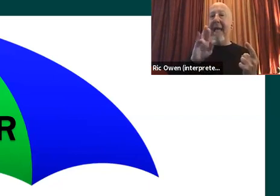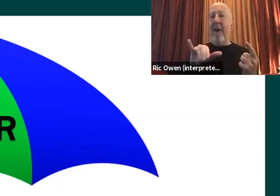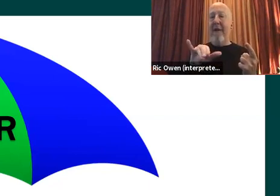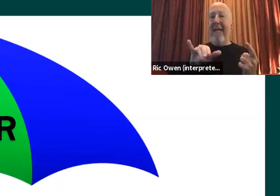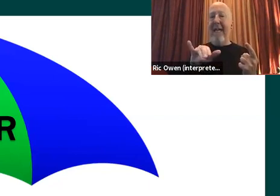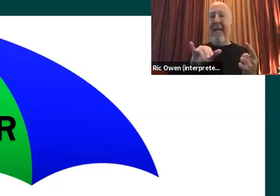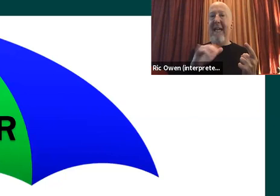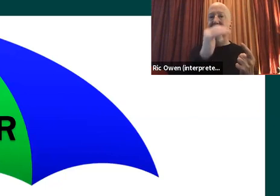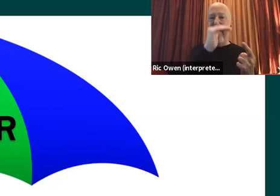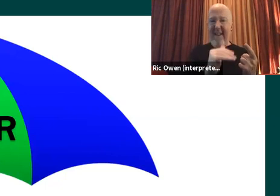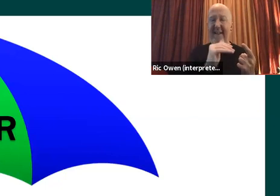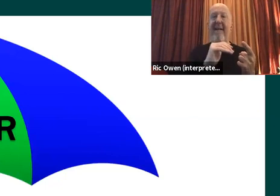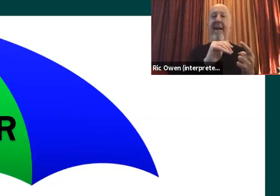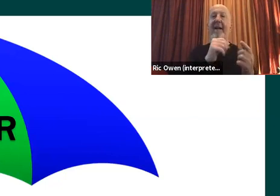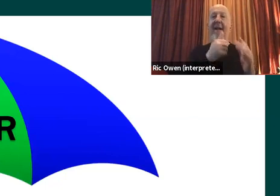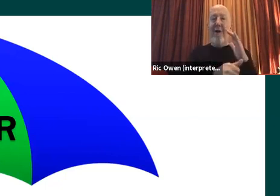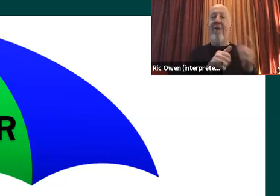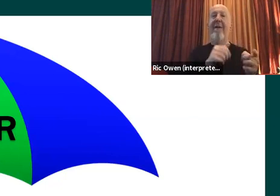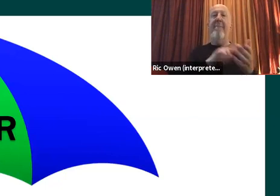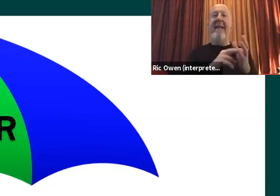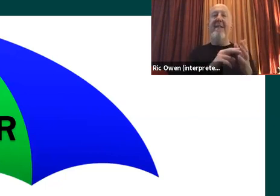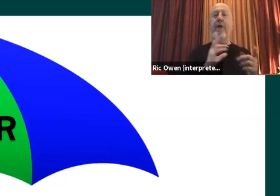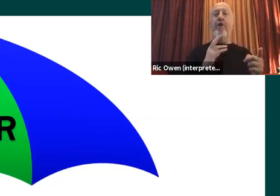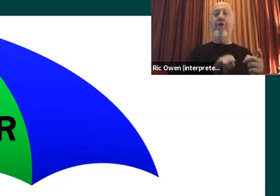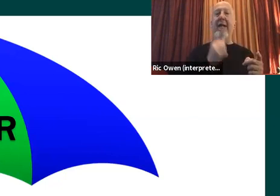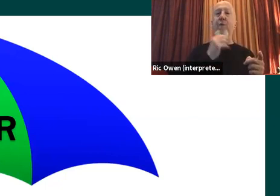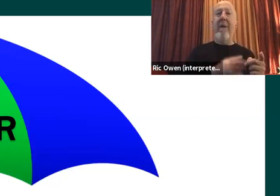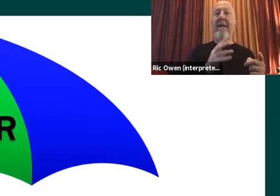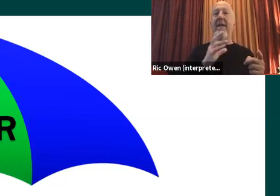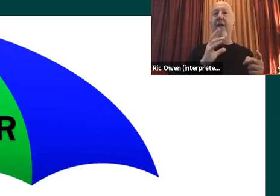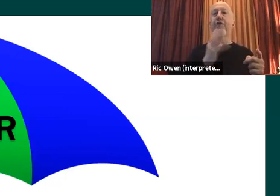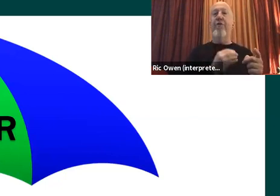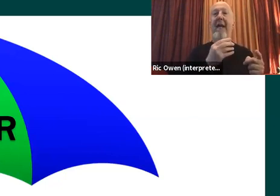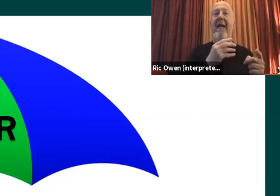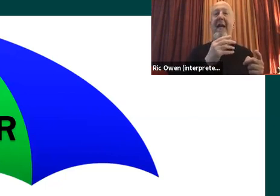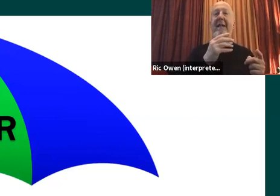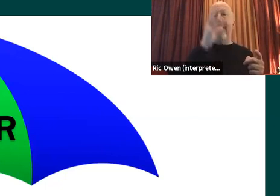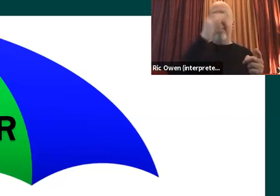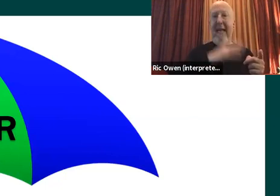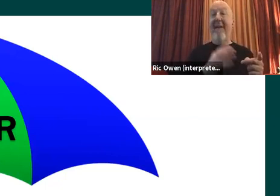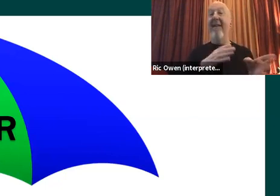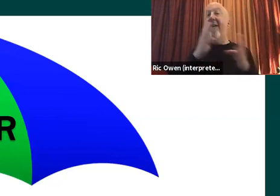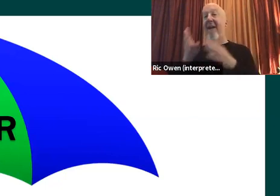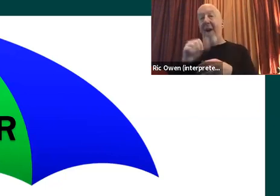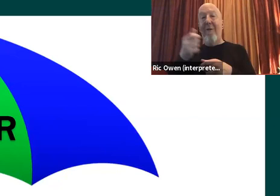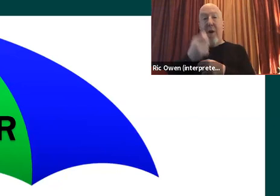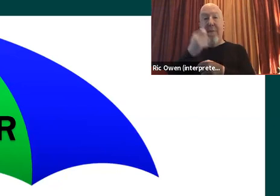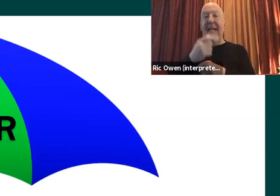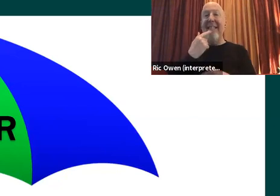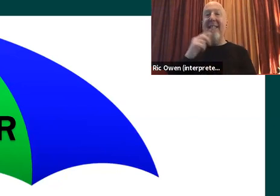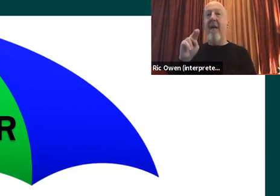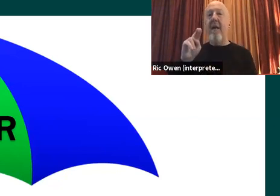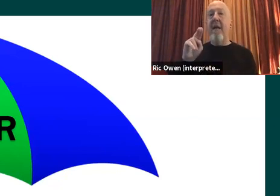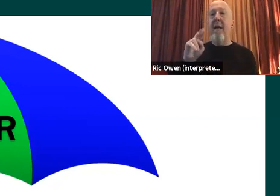this umbrella are trans women and trans men. And under the second umbrella is non-binary, and it